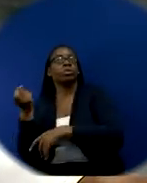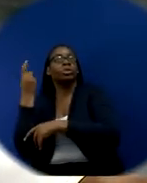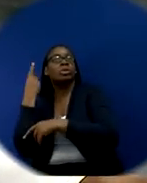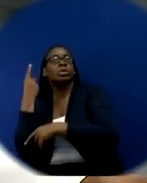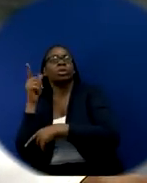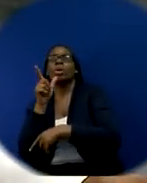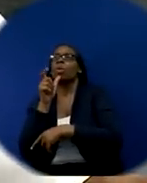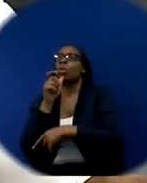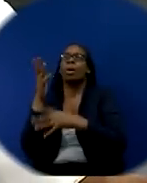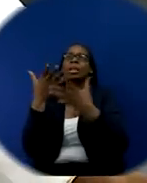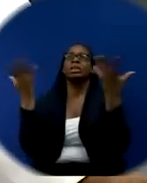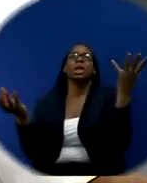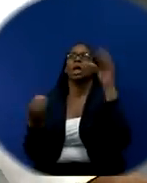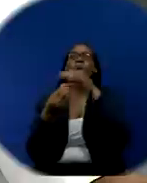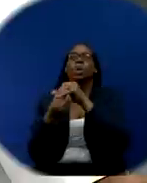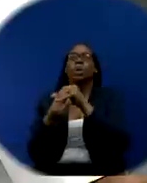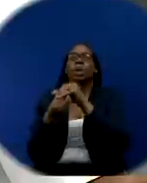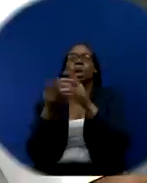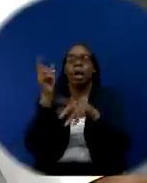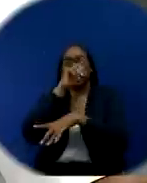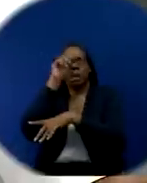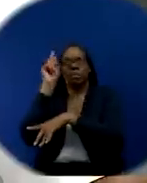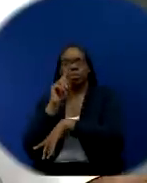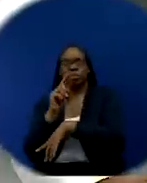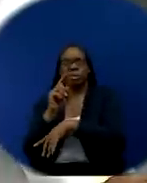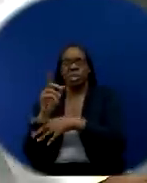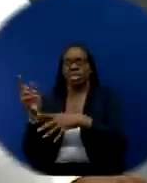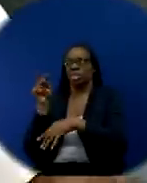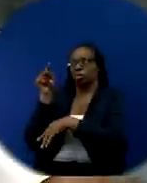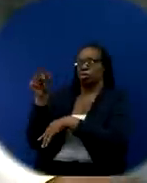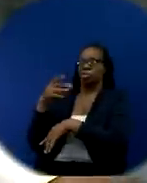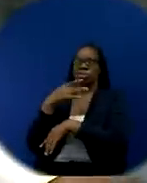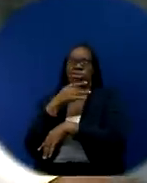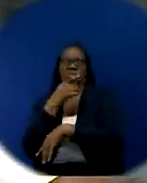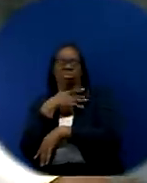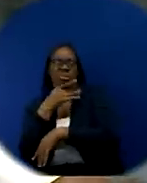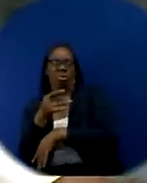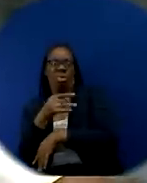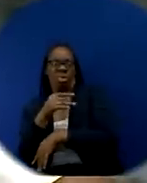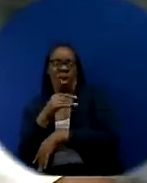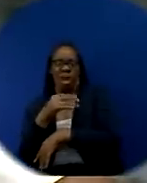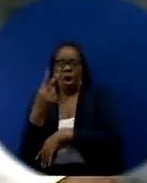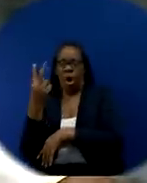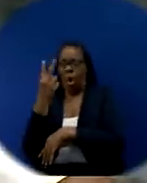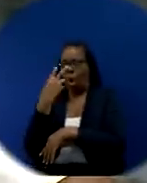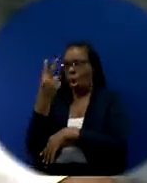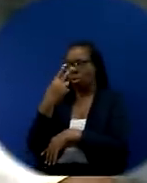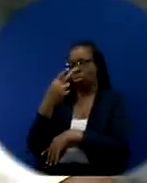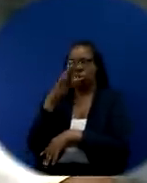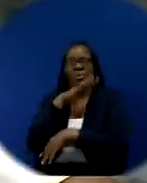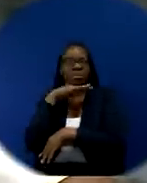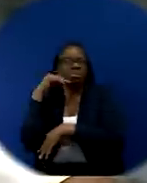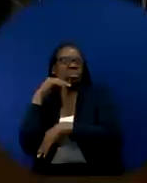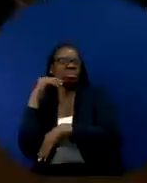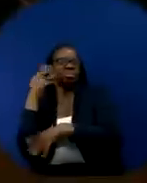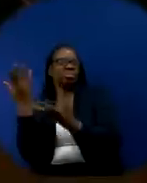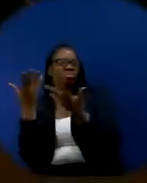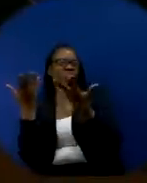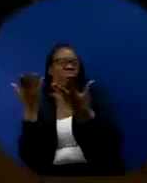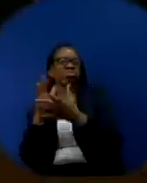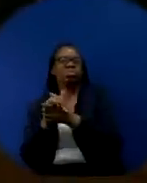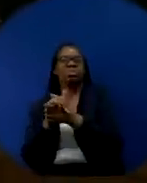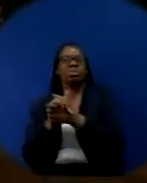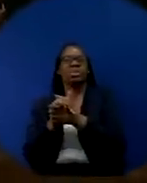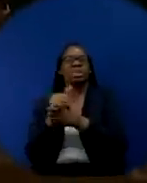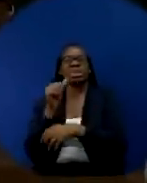is included, because just because you don't like them, just because they don't look like you, act like you, smell like you, behave like you, that